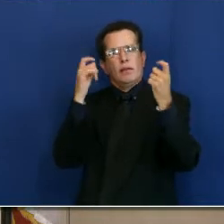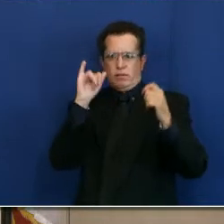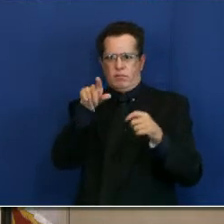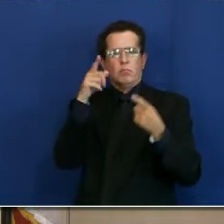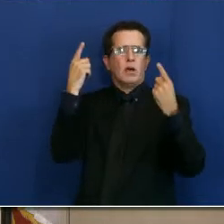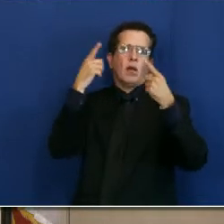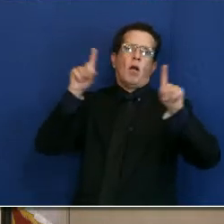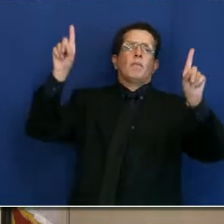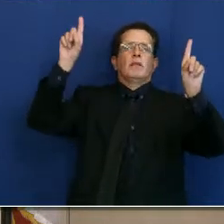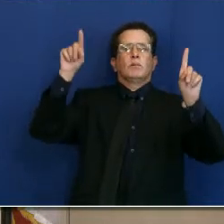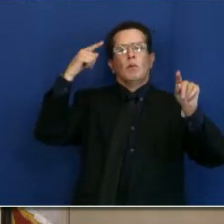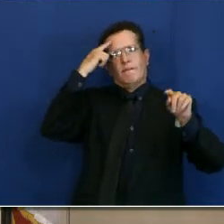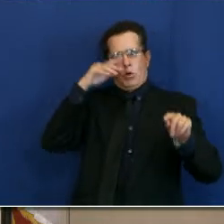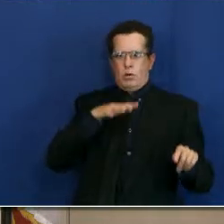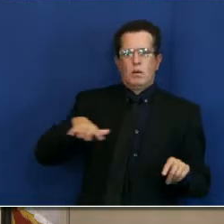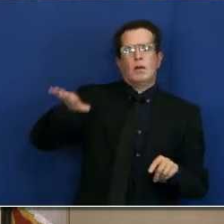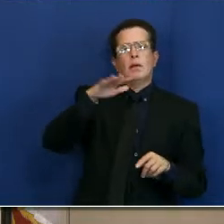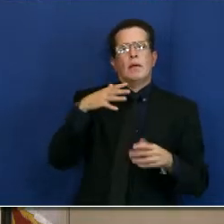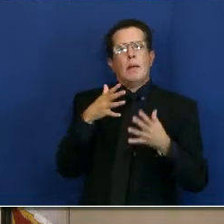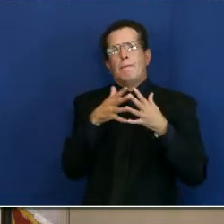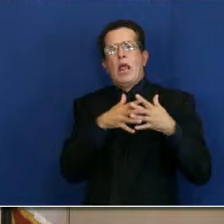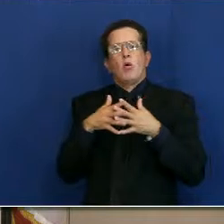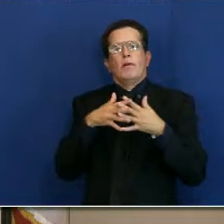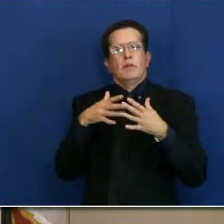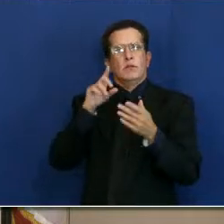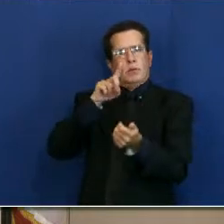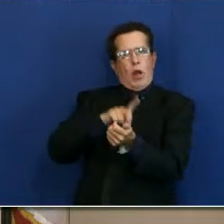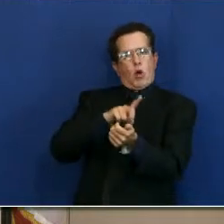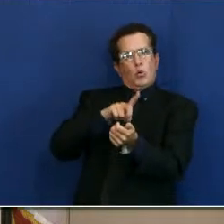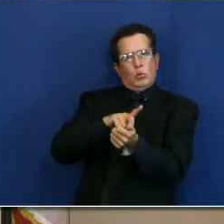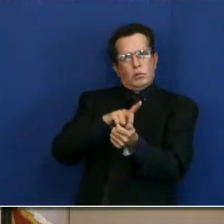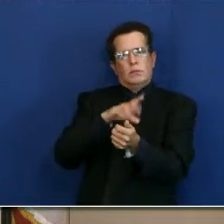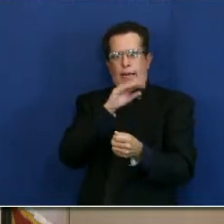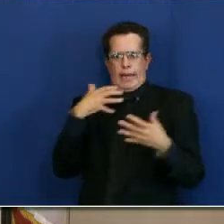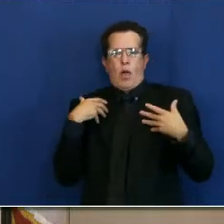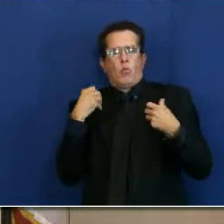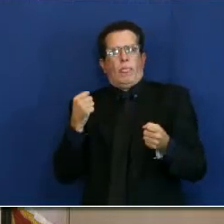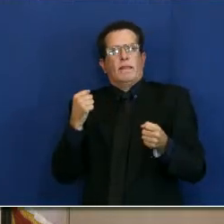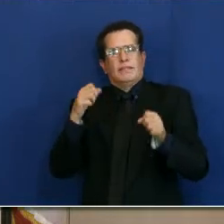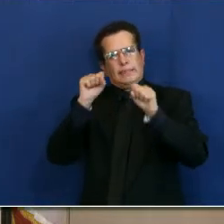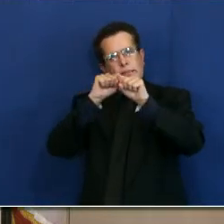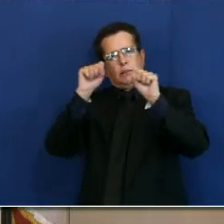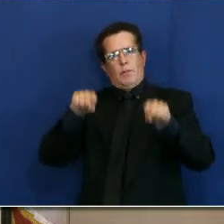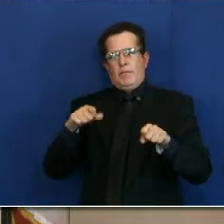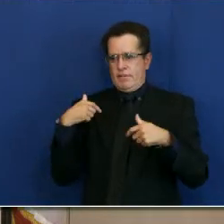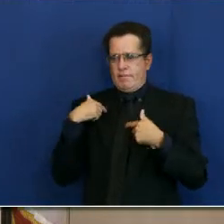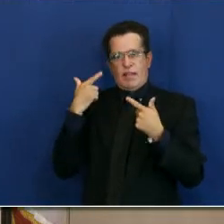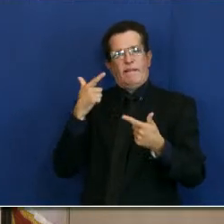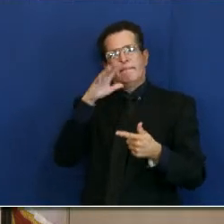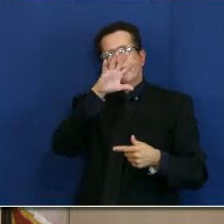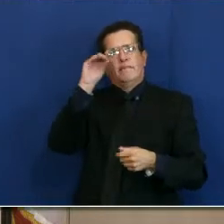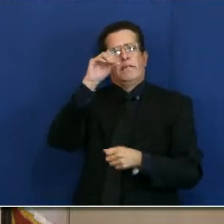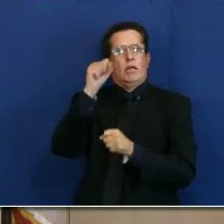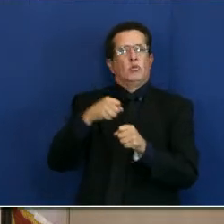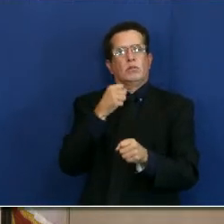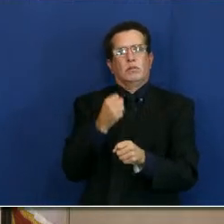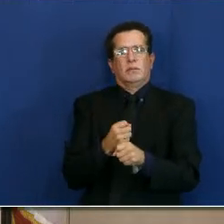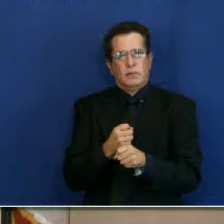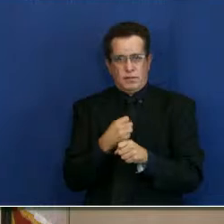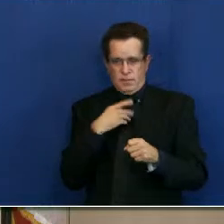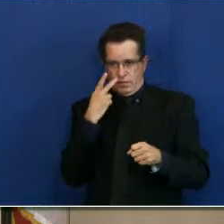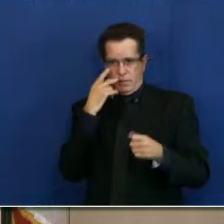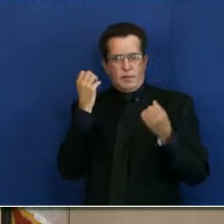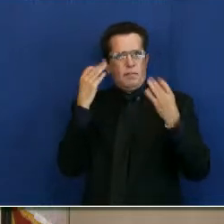and accomplishments of America's health centers over the past 5 decades. This year's theme is Community Health Centers